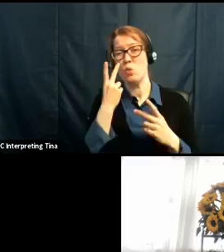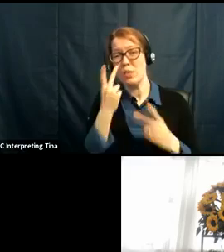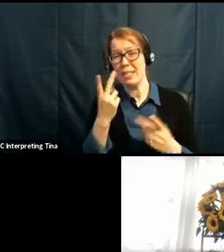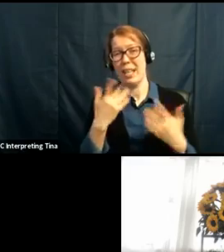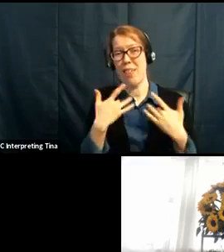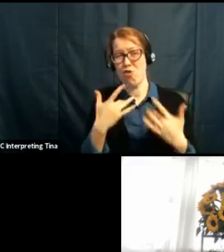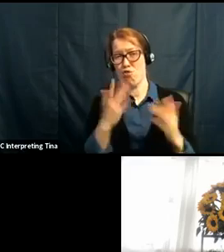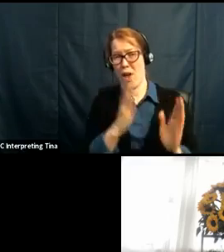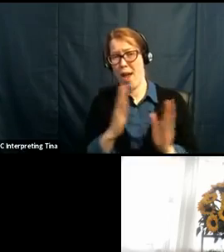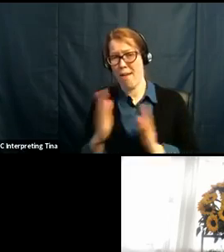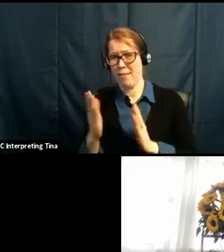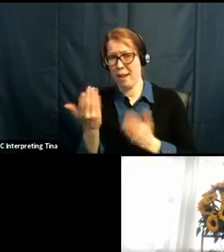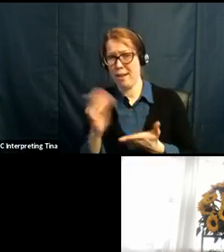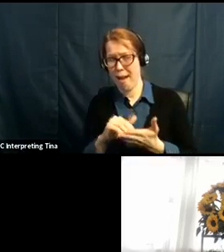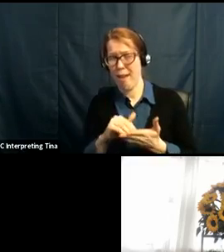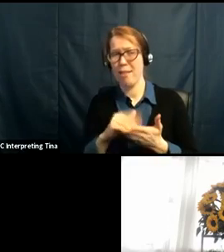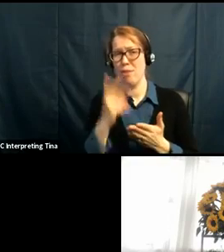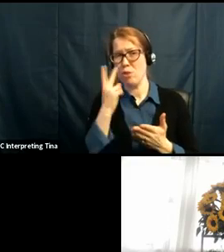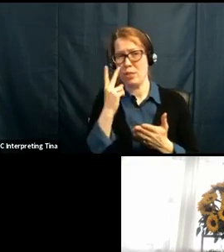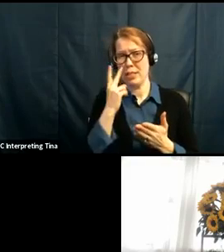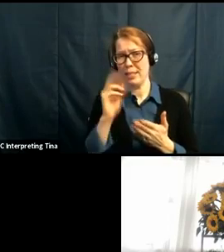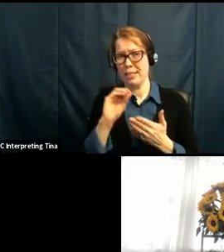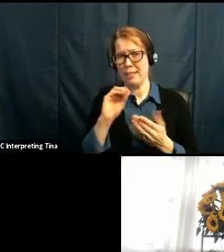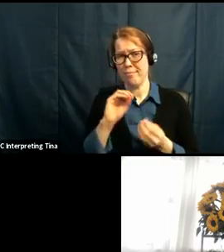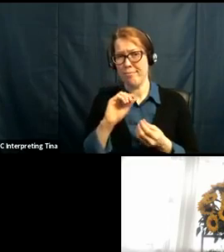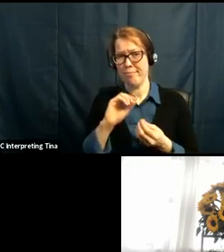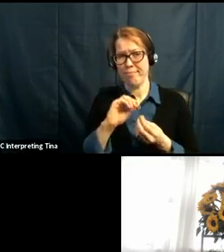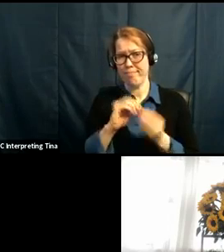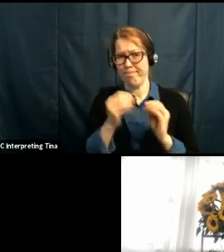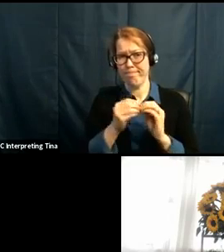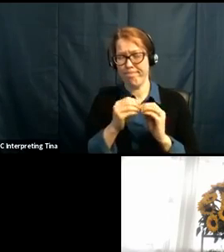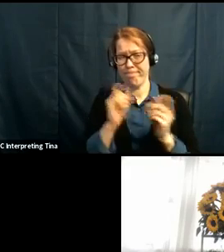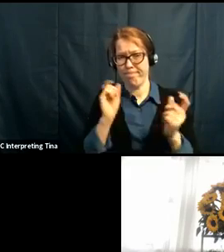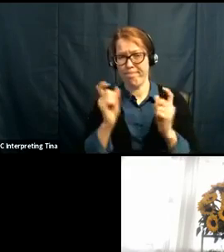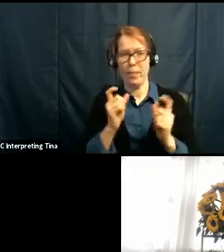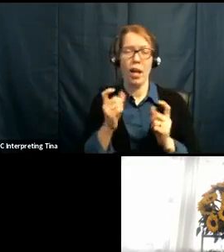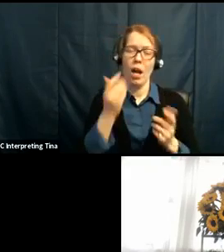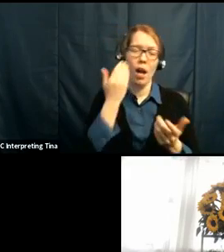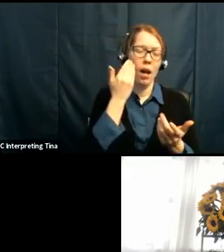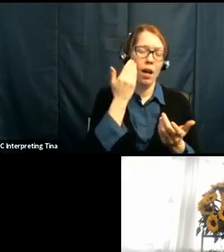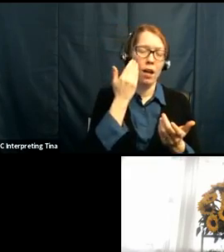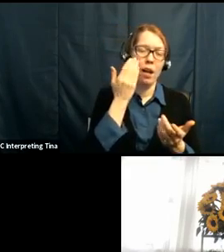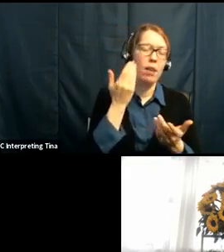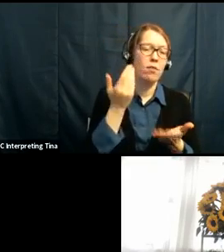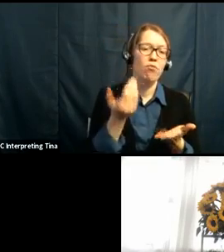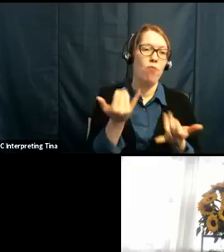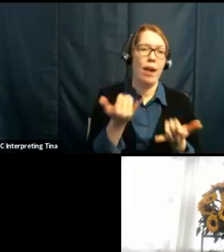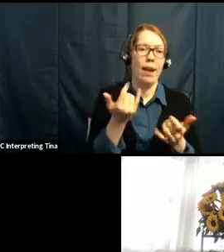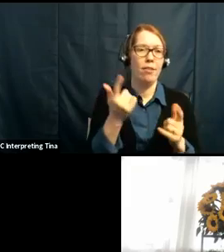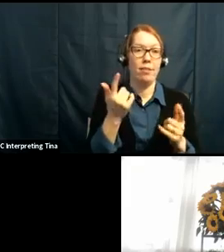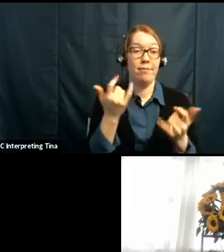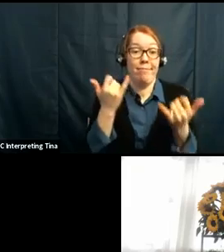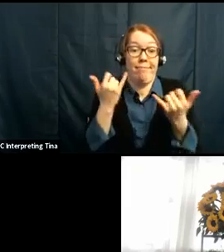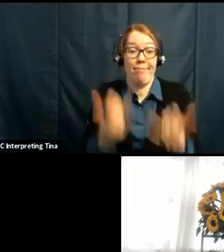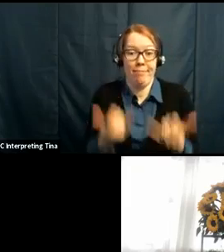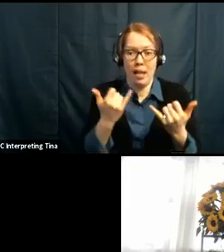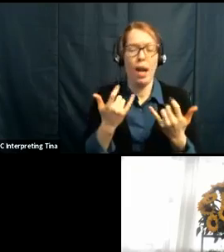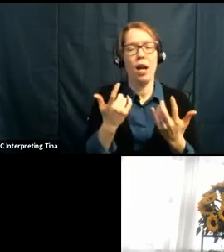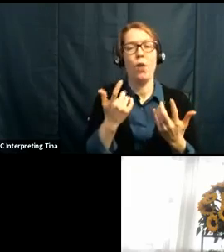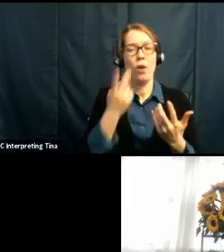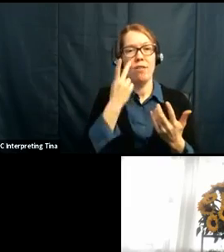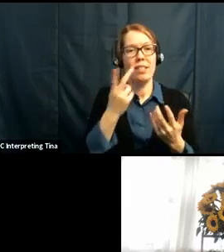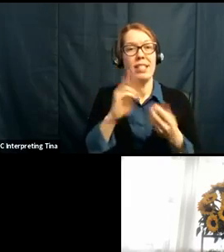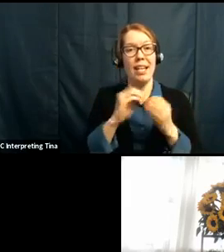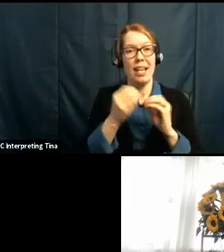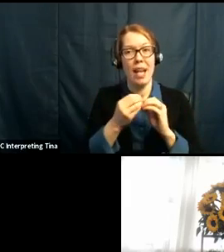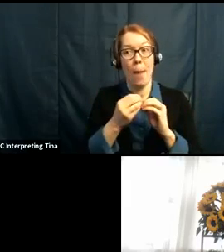analysis and see where we're at. As you know, Melissa, that again, it's just a snapshot in time. We do have to see numbers come